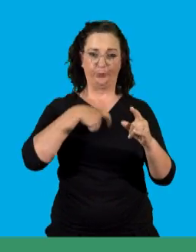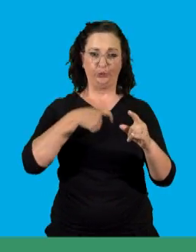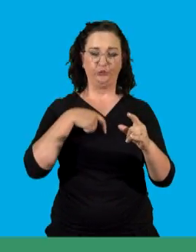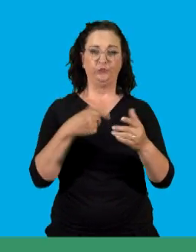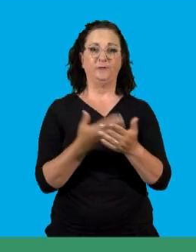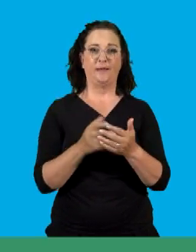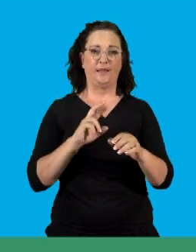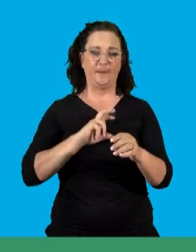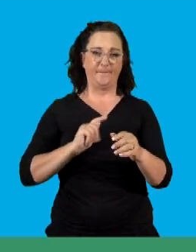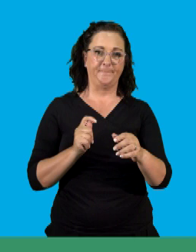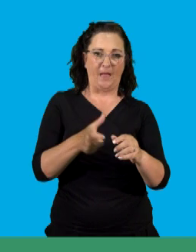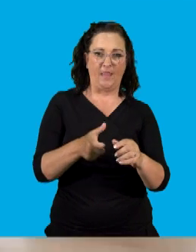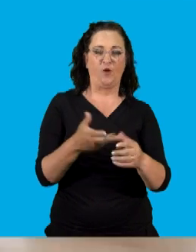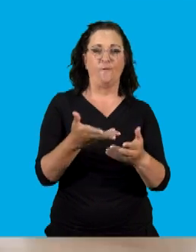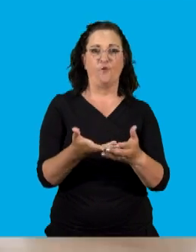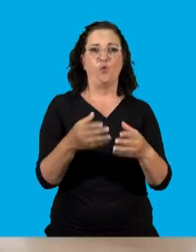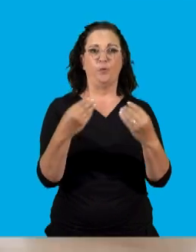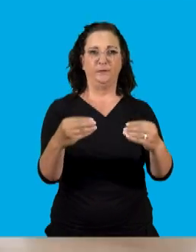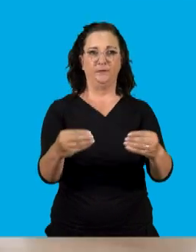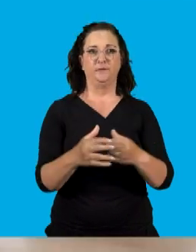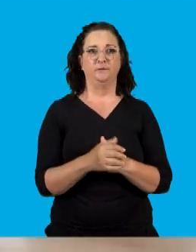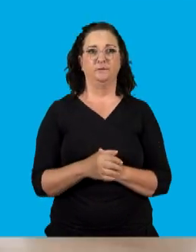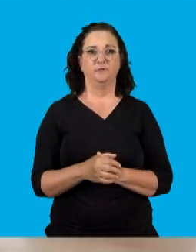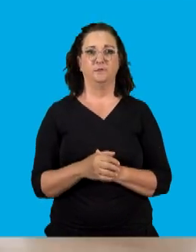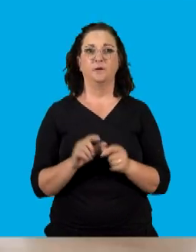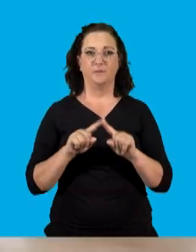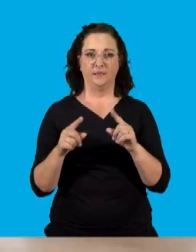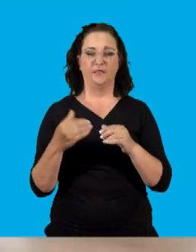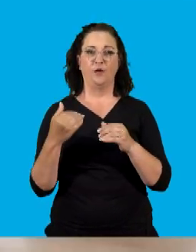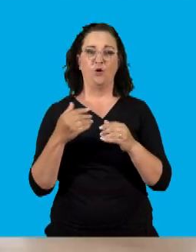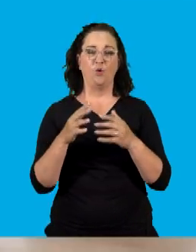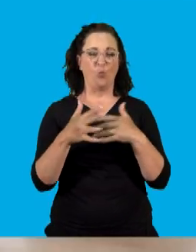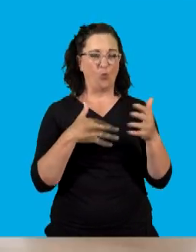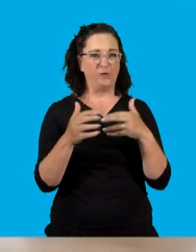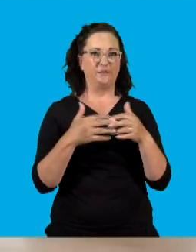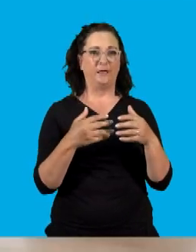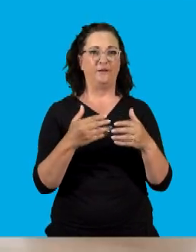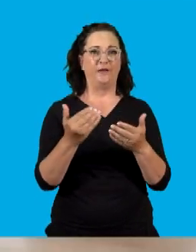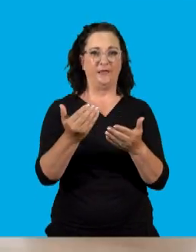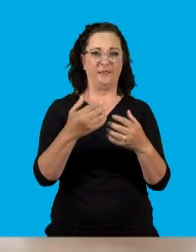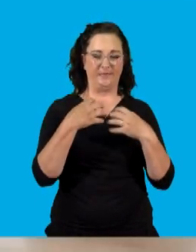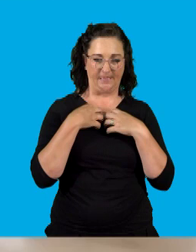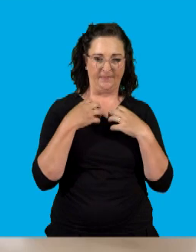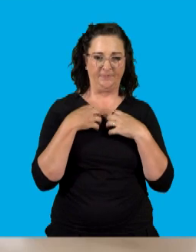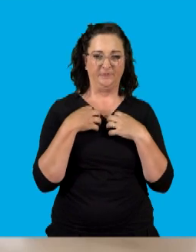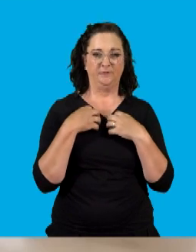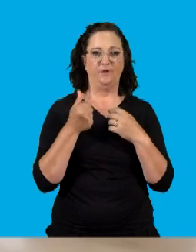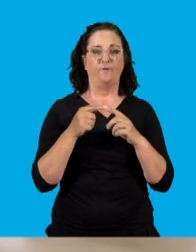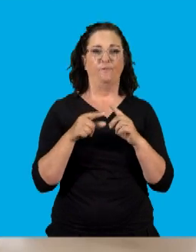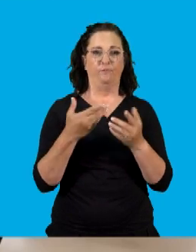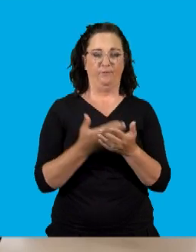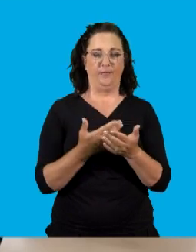they are no longer working for that particular company, but they will be liable for the debts that they have caused in a